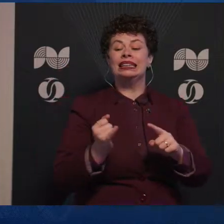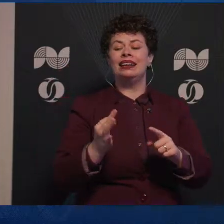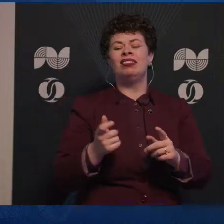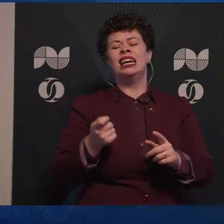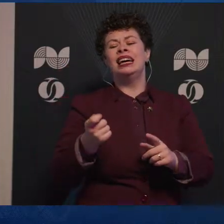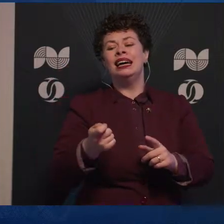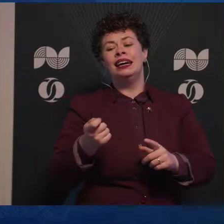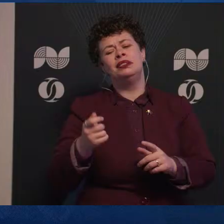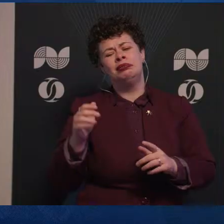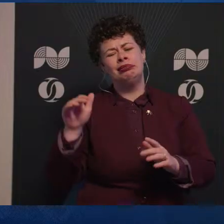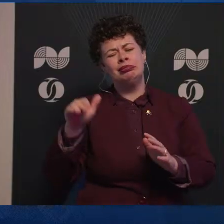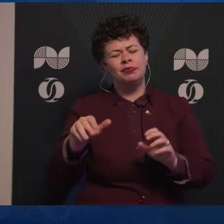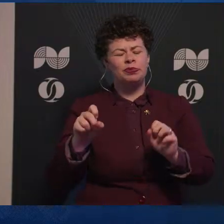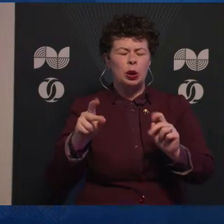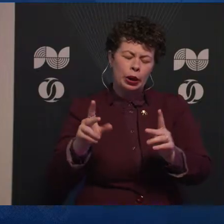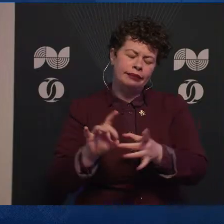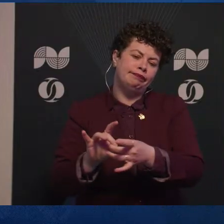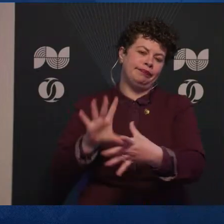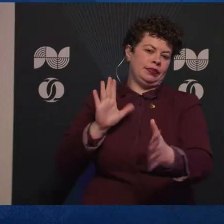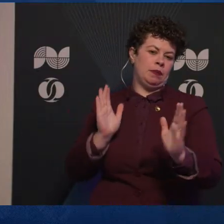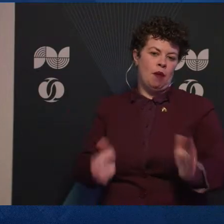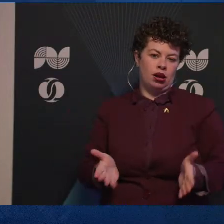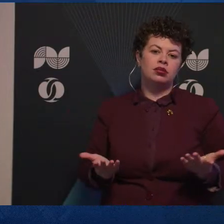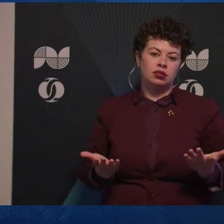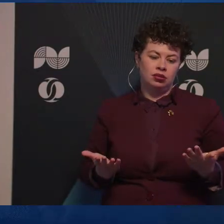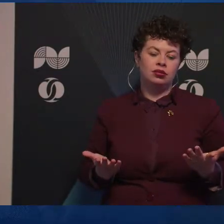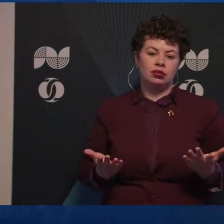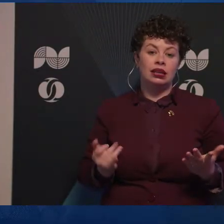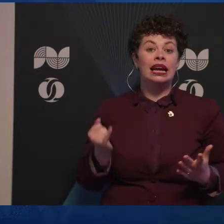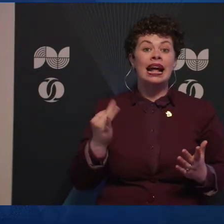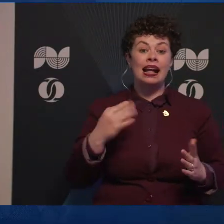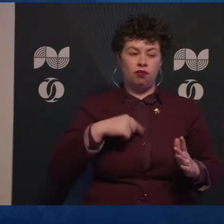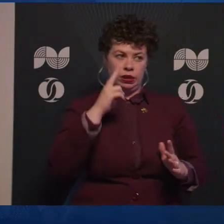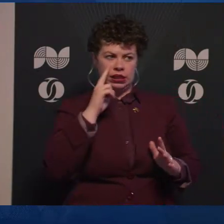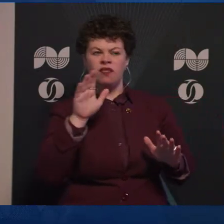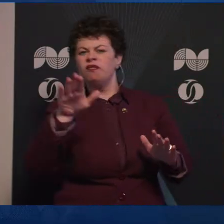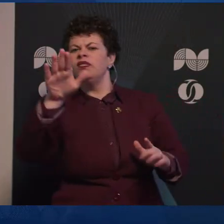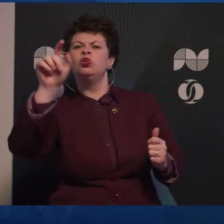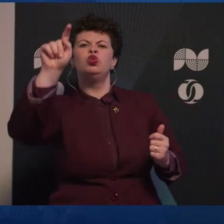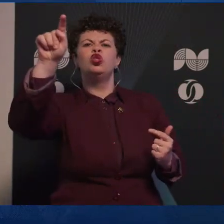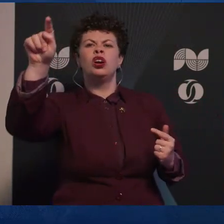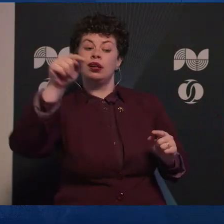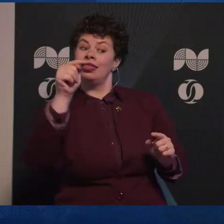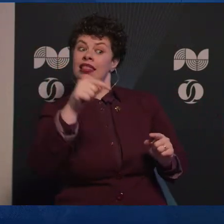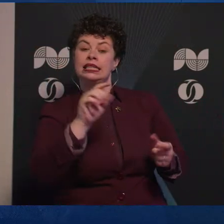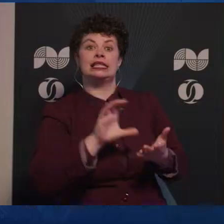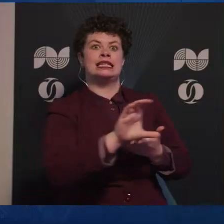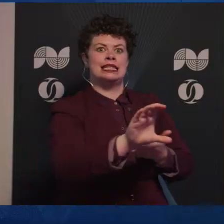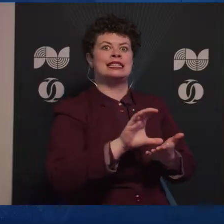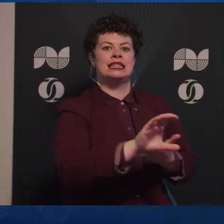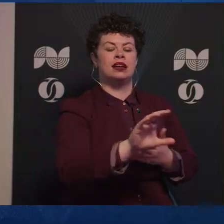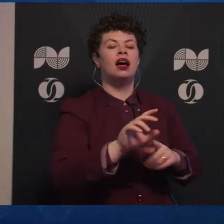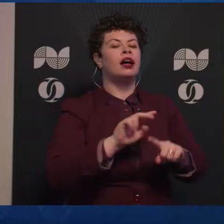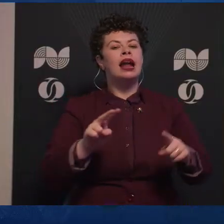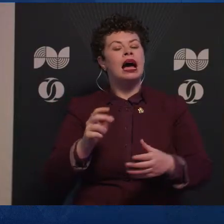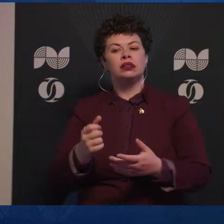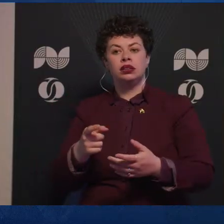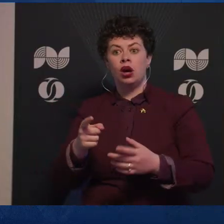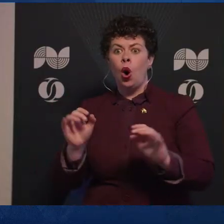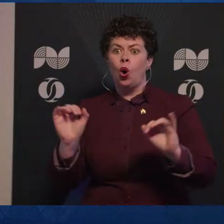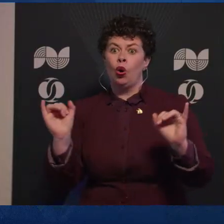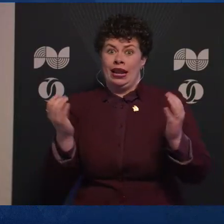use industrial policy to build sectors of the future rather than helping industries in